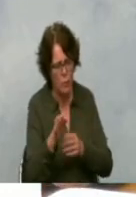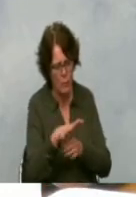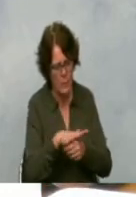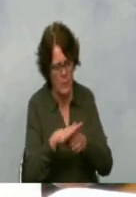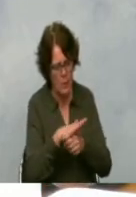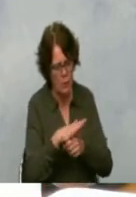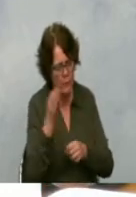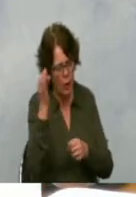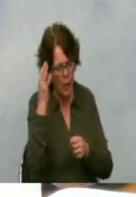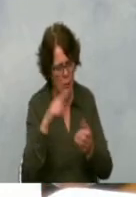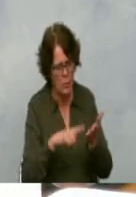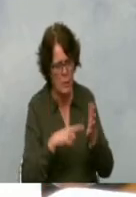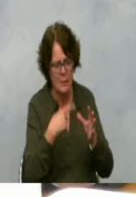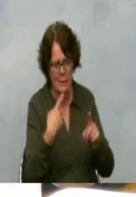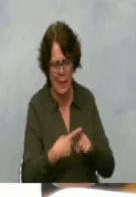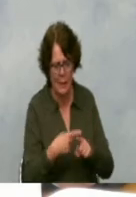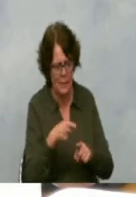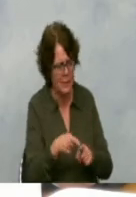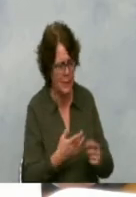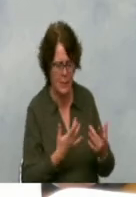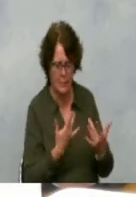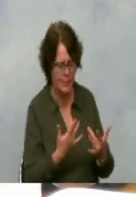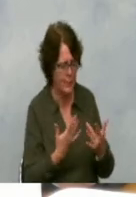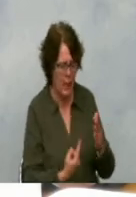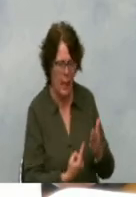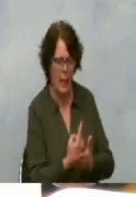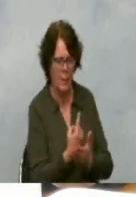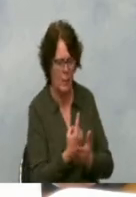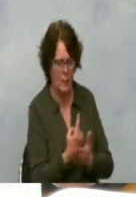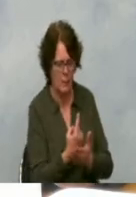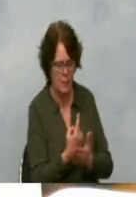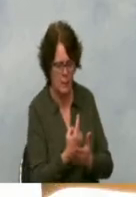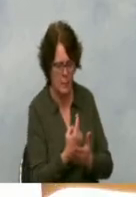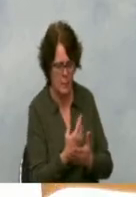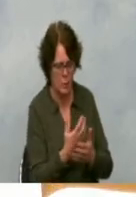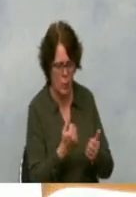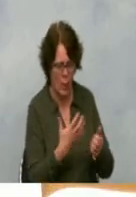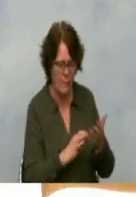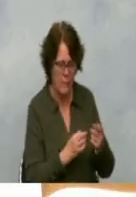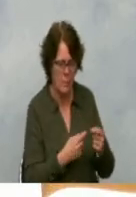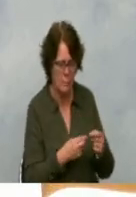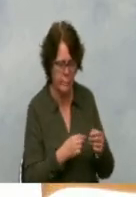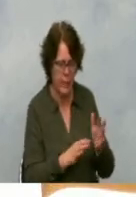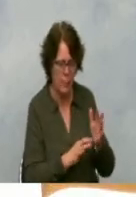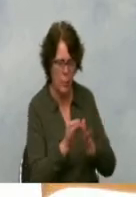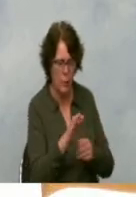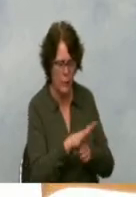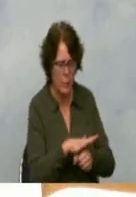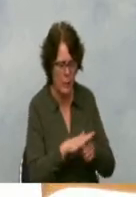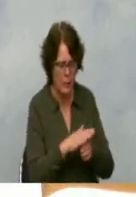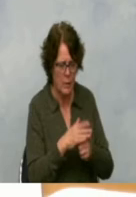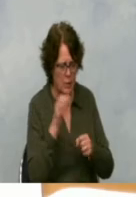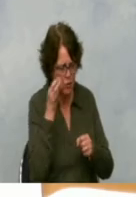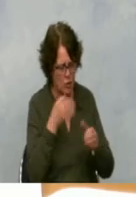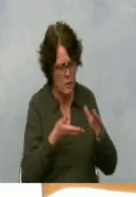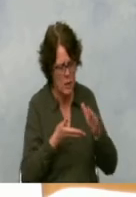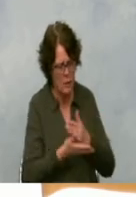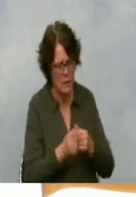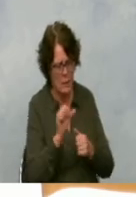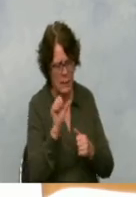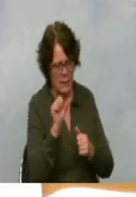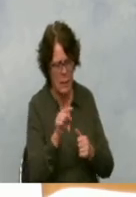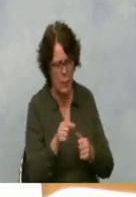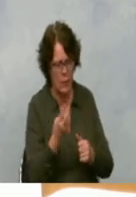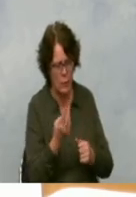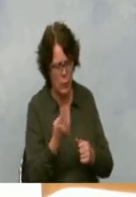tax. That hasn't happened to the same extent. So we get an improved position of just under £6.25 million. So